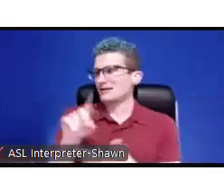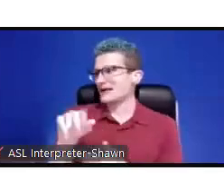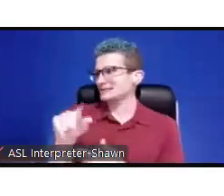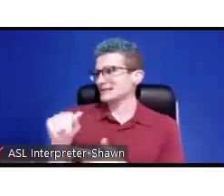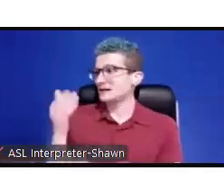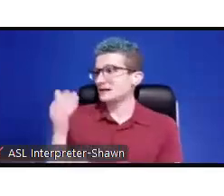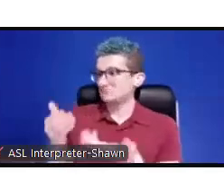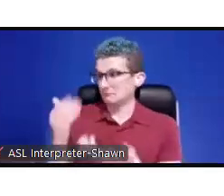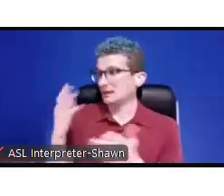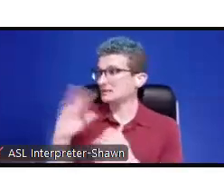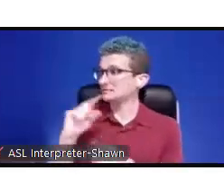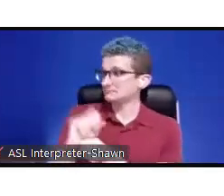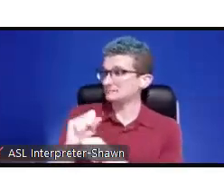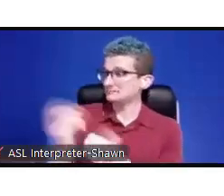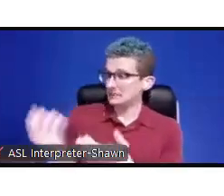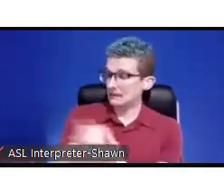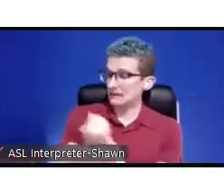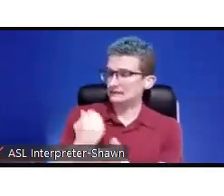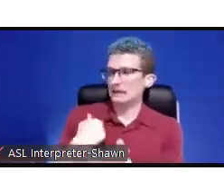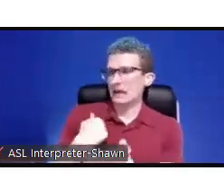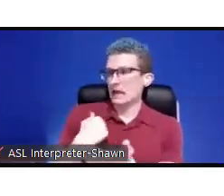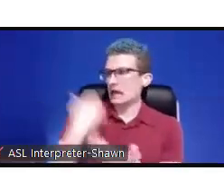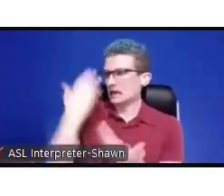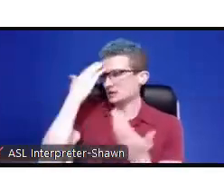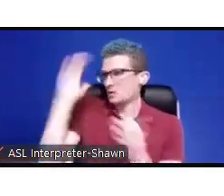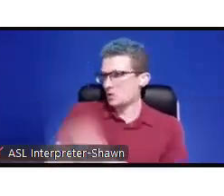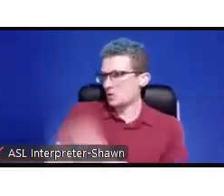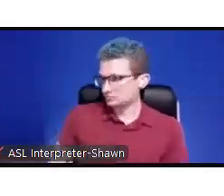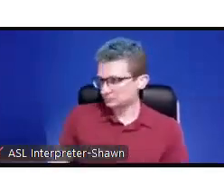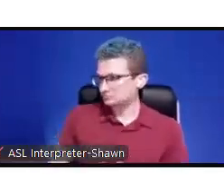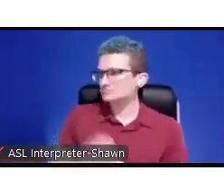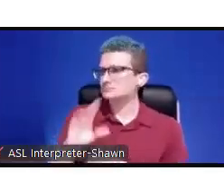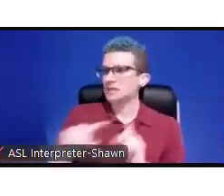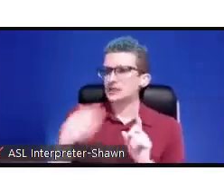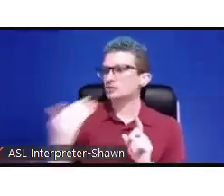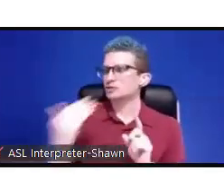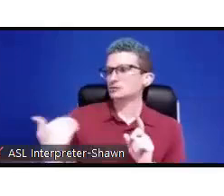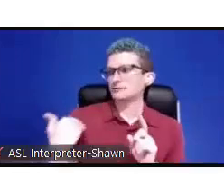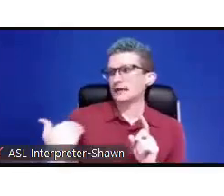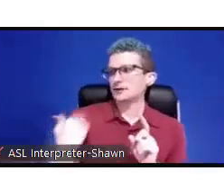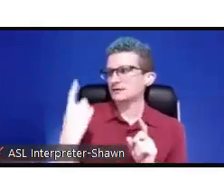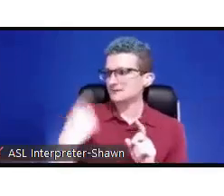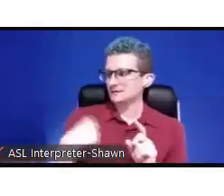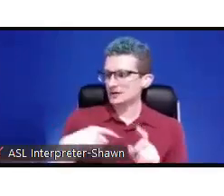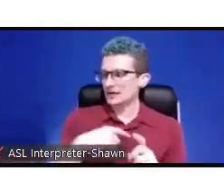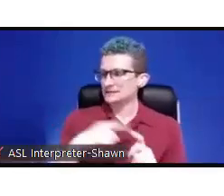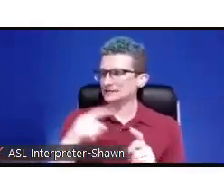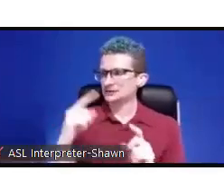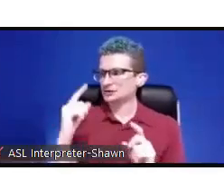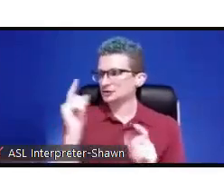collected and I just don't know about it. But good reminder for us to potentially hunt that down.